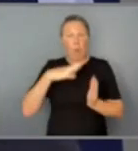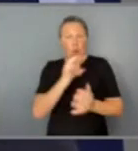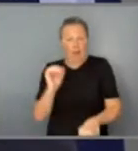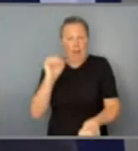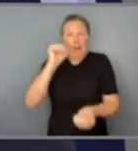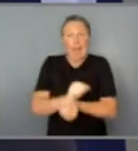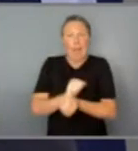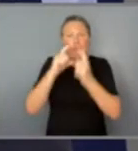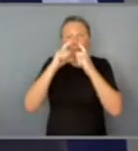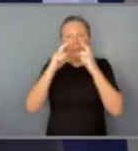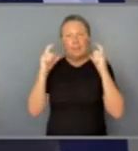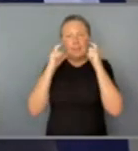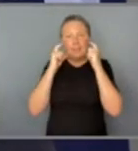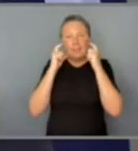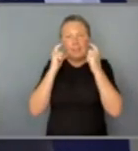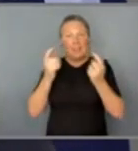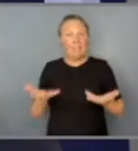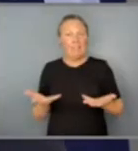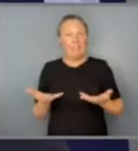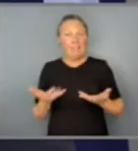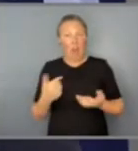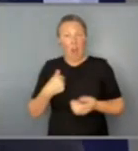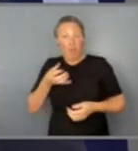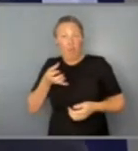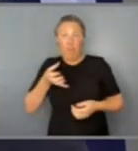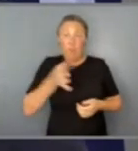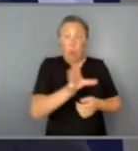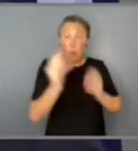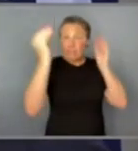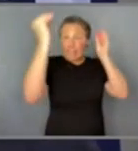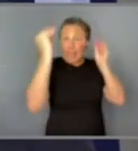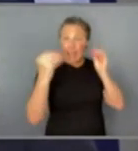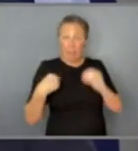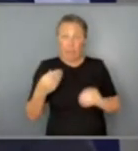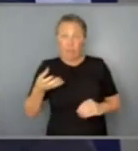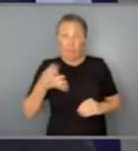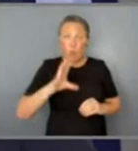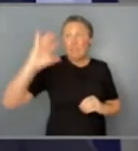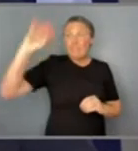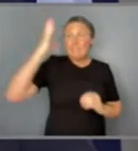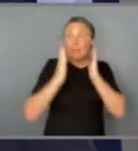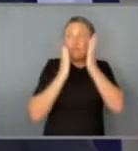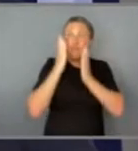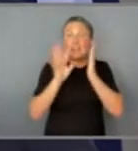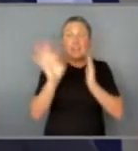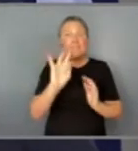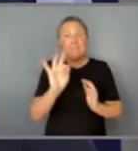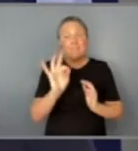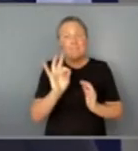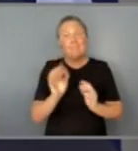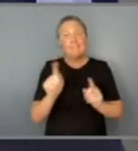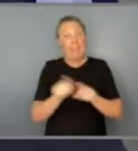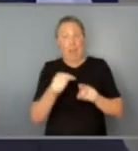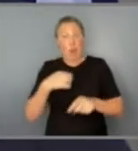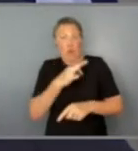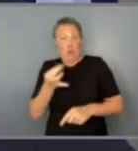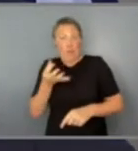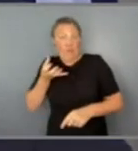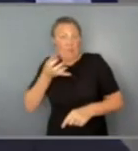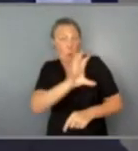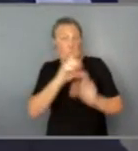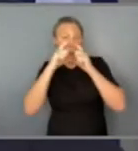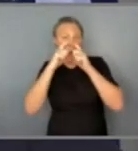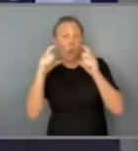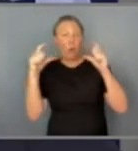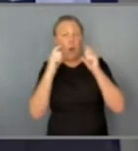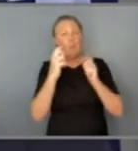to do that, but it is strongly recommended health advice. It's in the same category. And so Australians are common sense